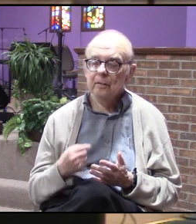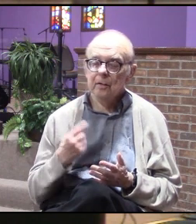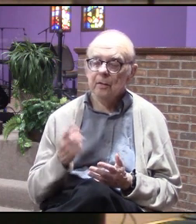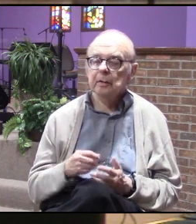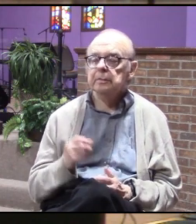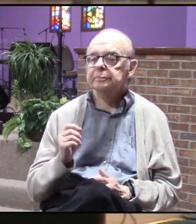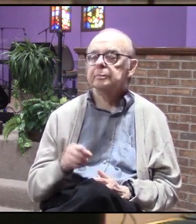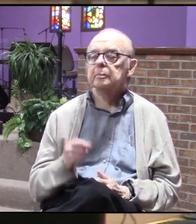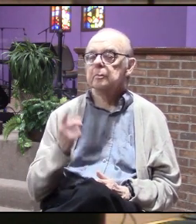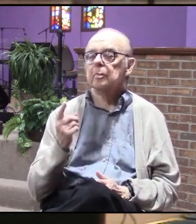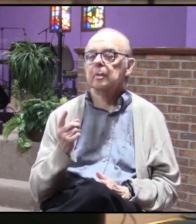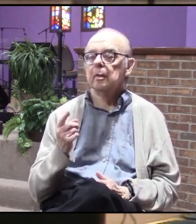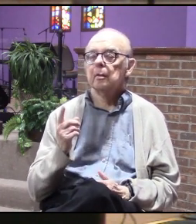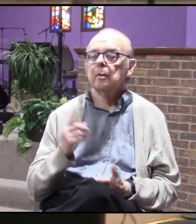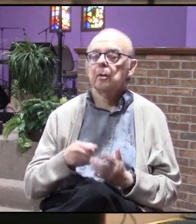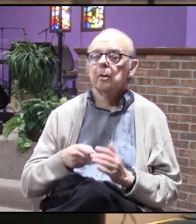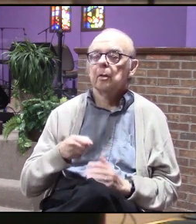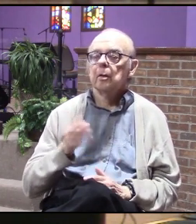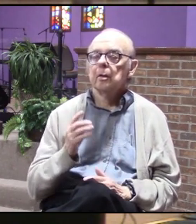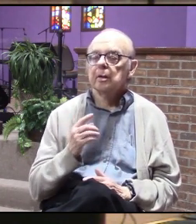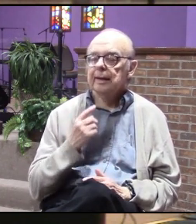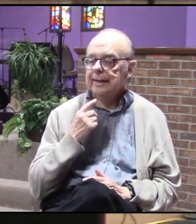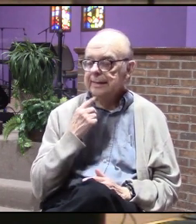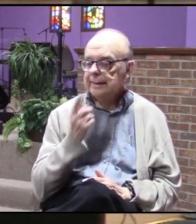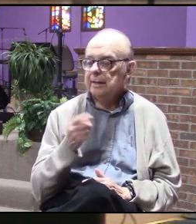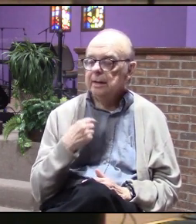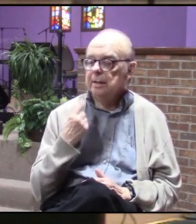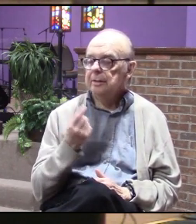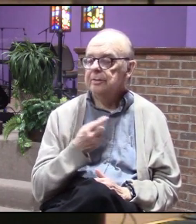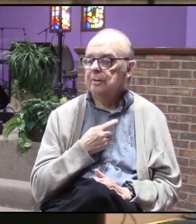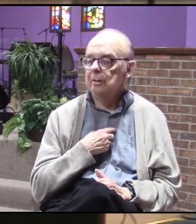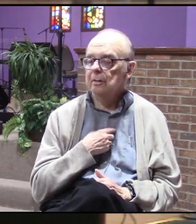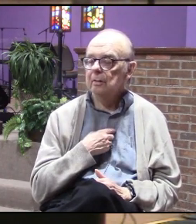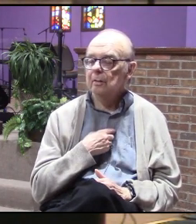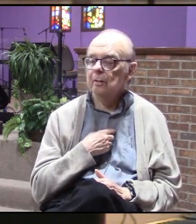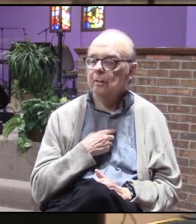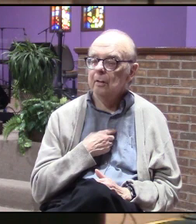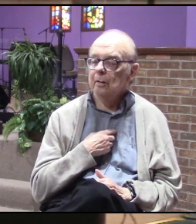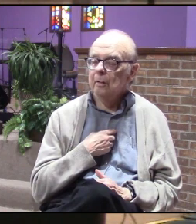we need to understand what God is saying to us.